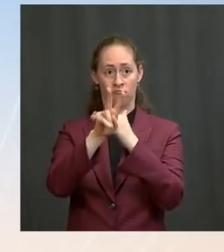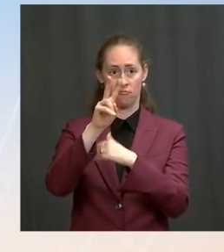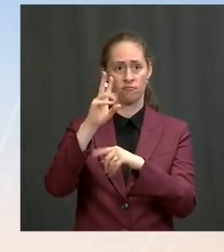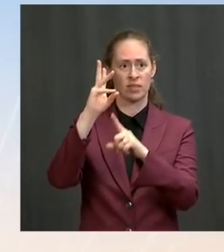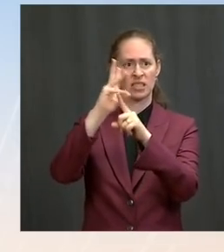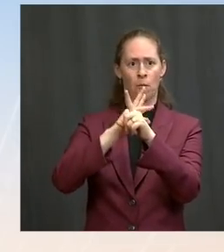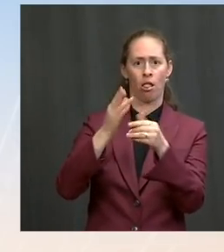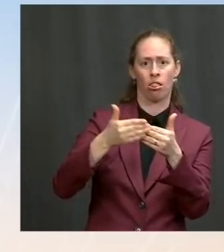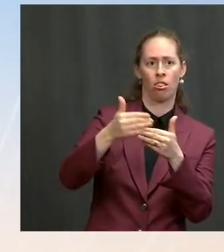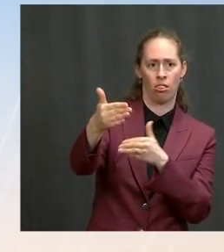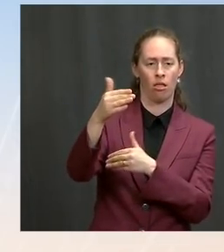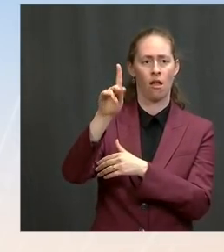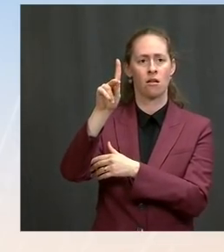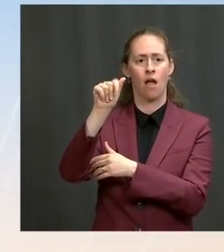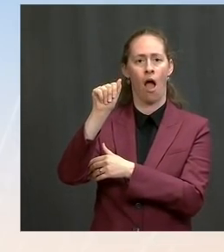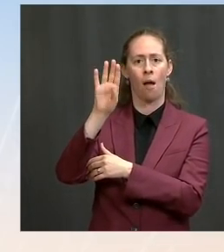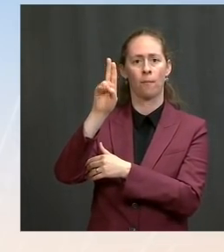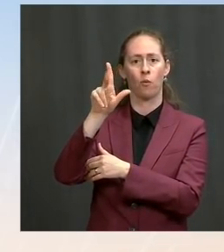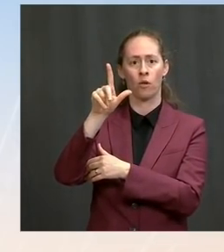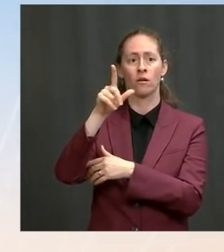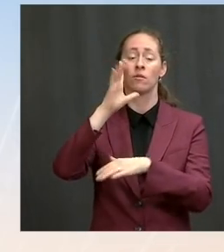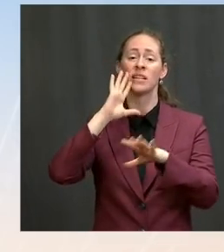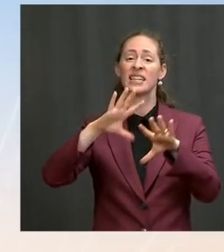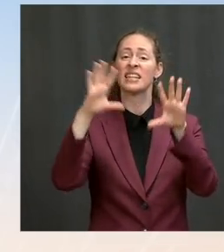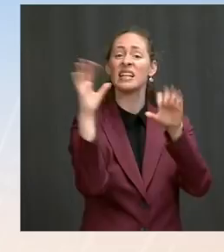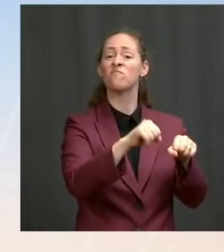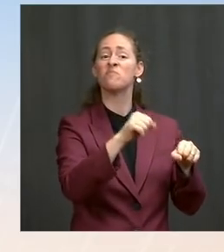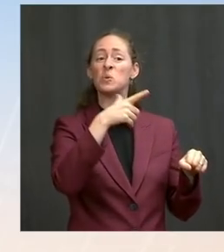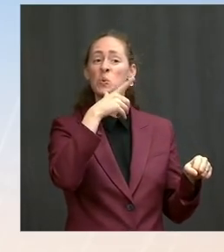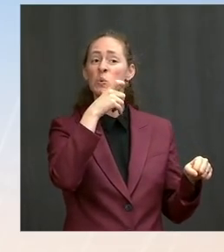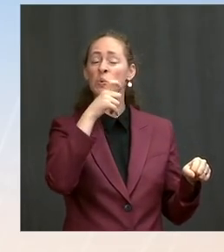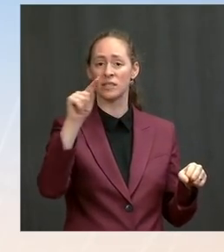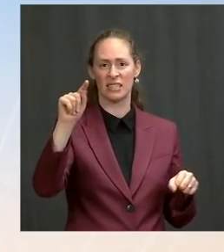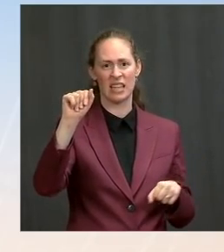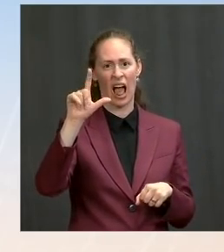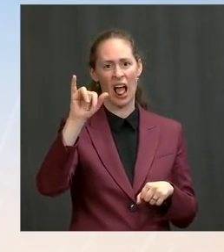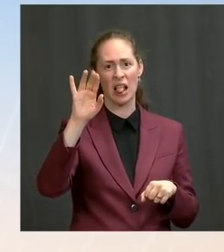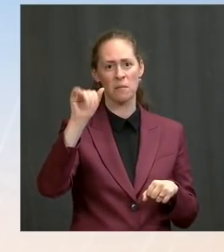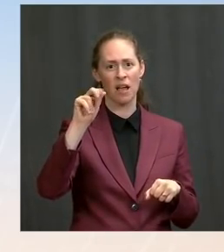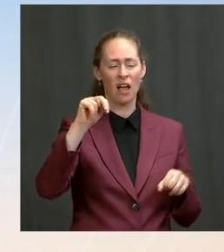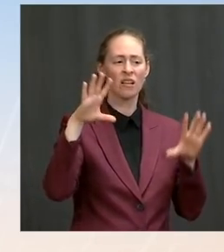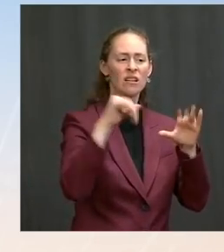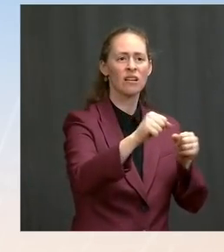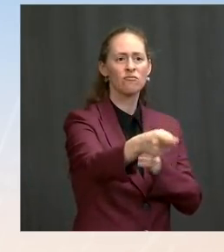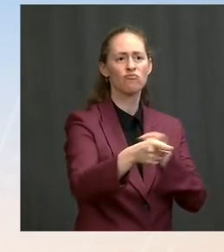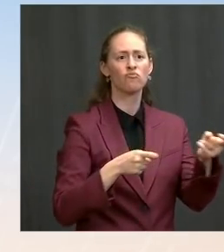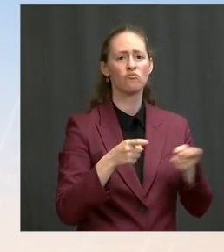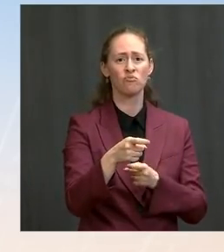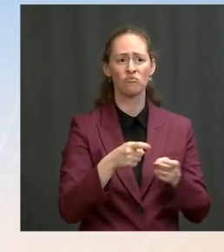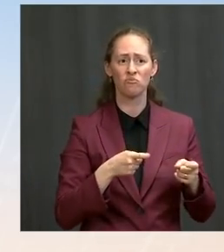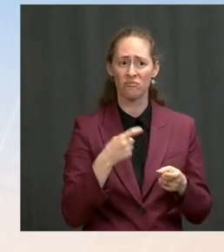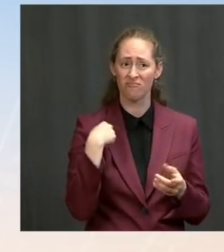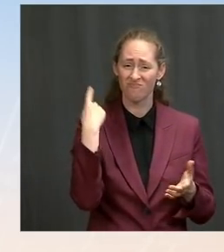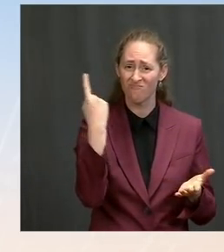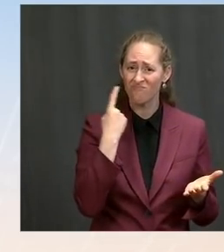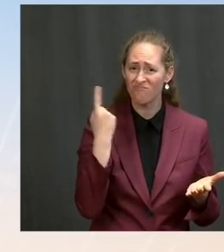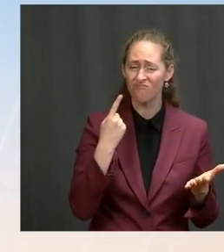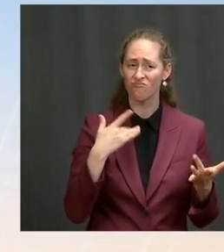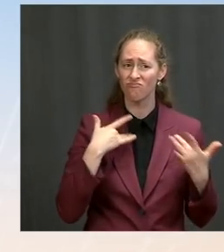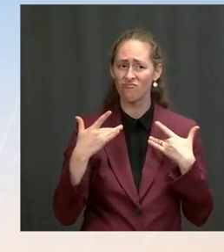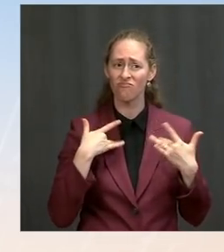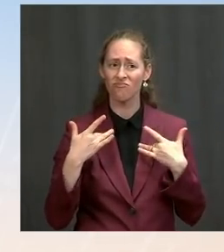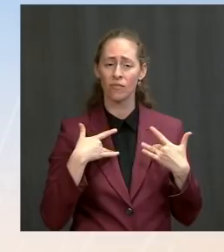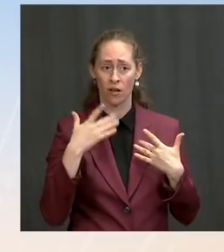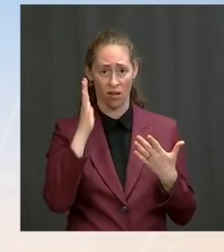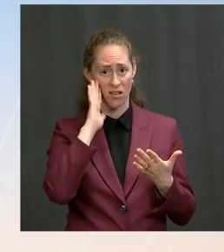easily be overrun, just given the progress that the Taliban have made. Were there any commitments made to